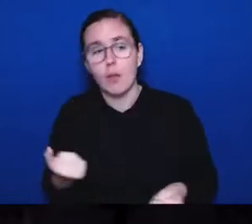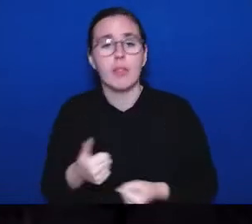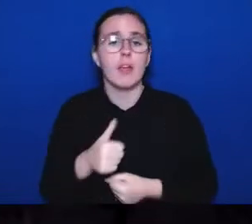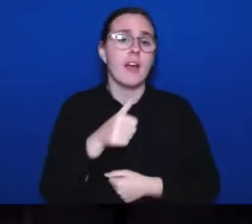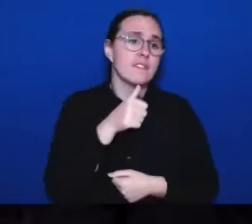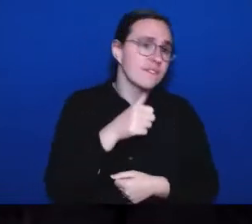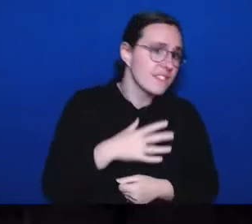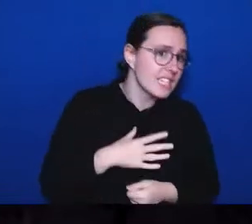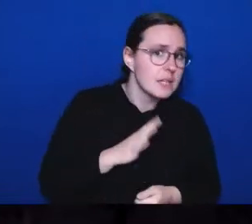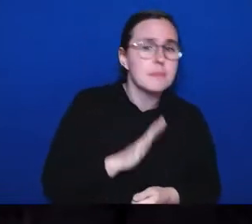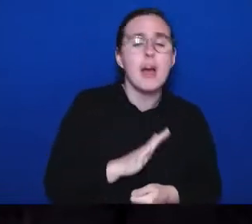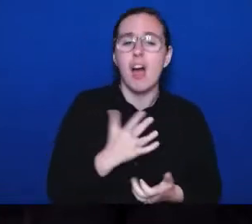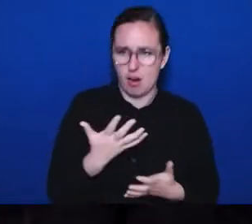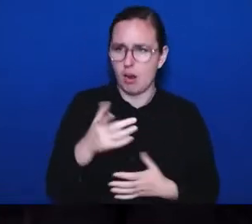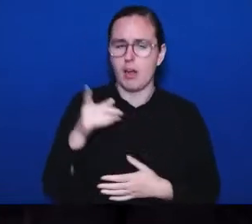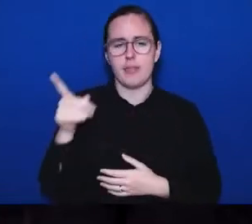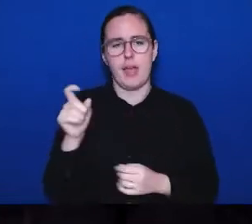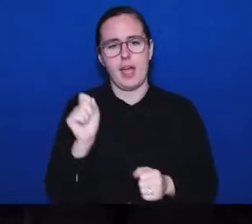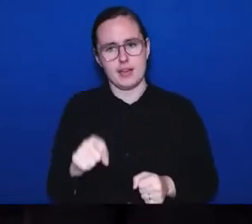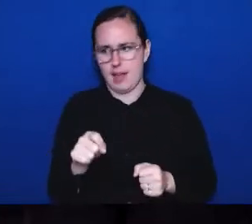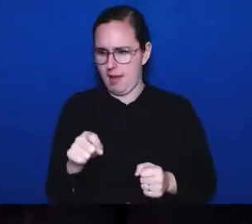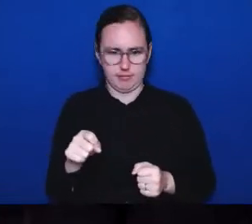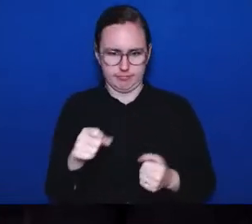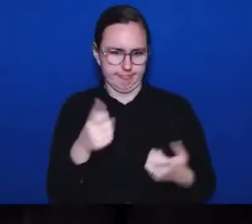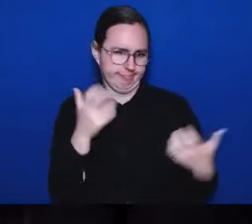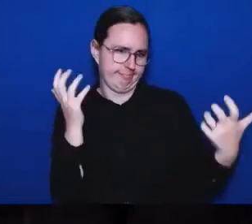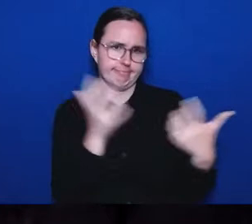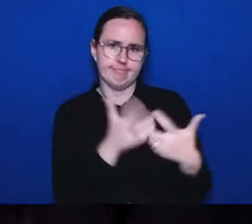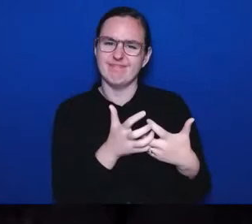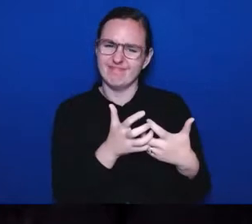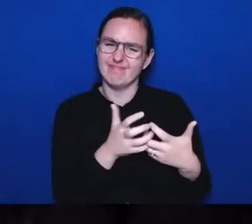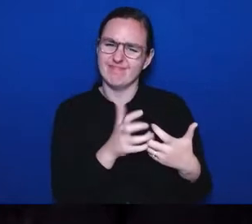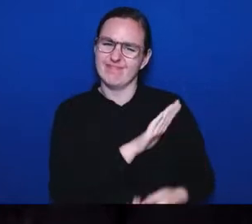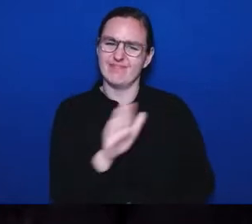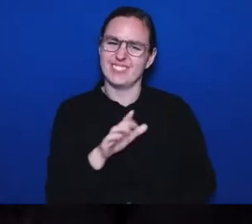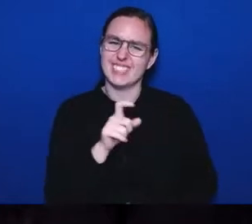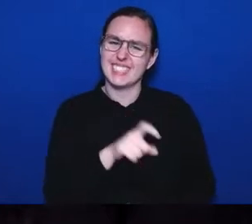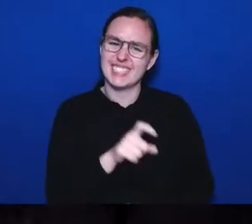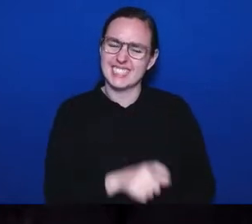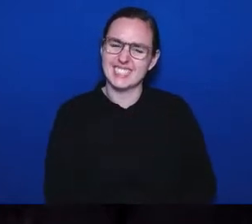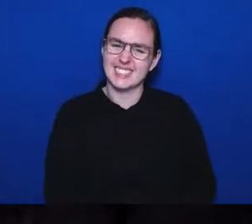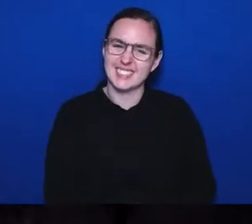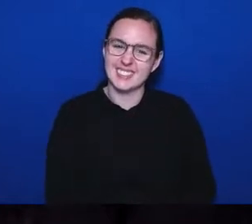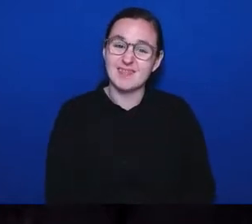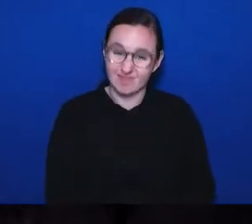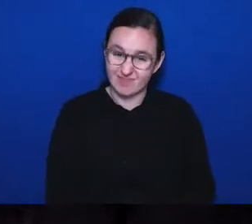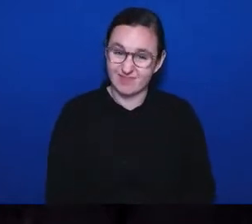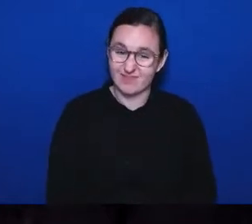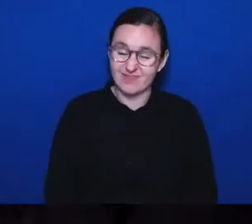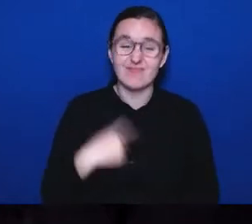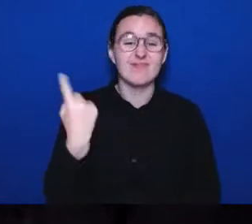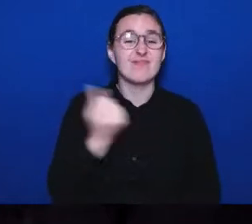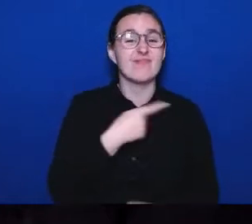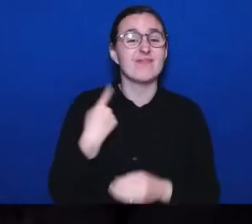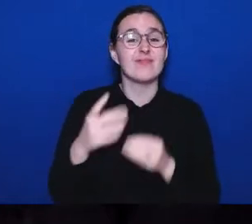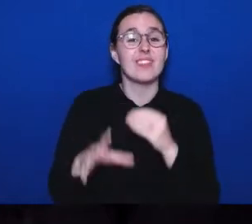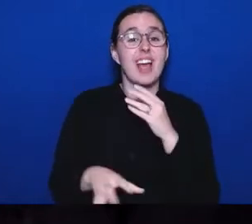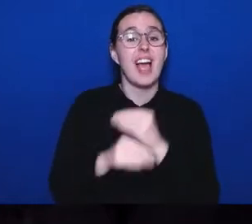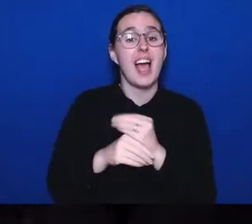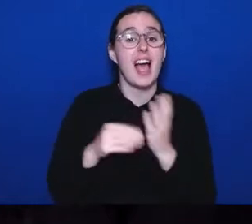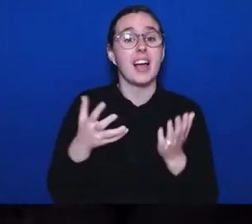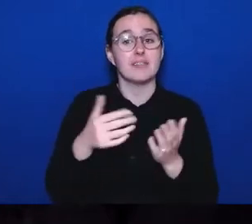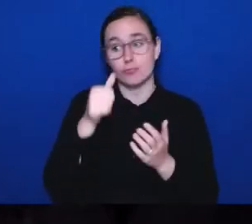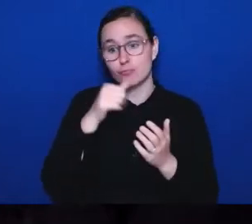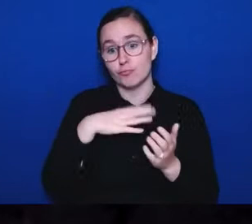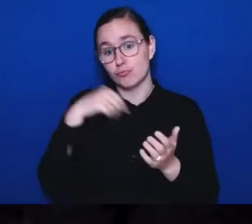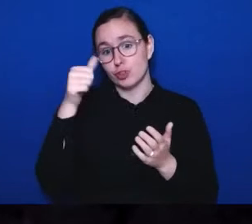Minister Dix has said, in our physician master agreement, we actually have embedded gender equity. And this is the first time we're seeing this. And hopefully, even